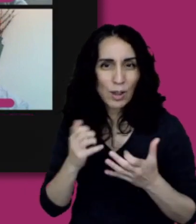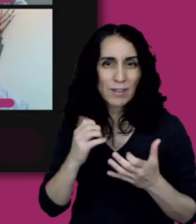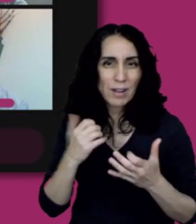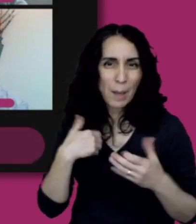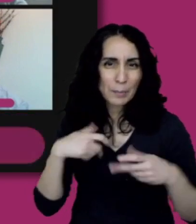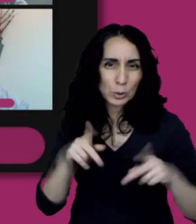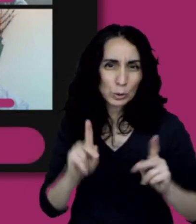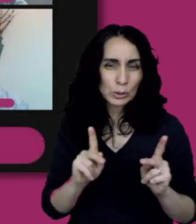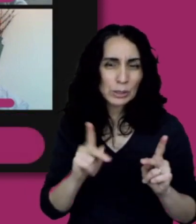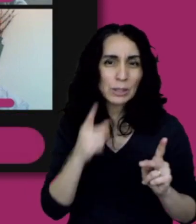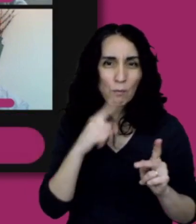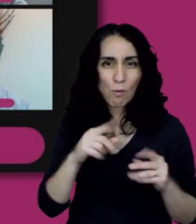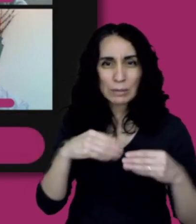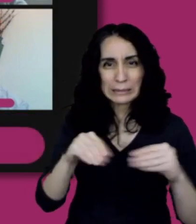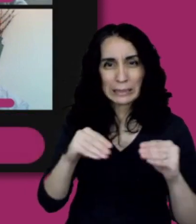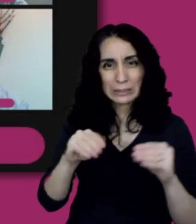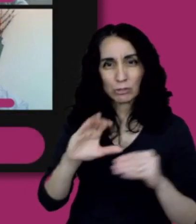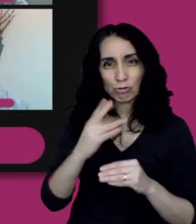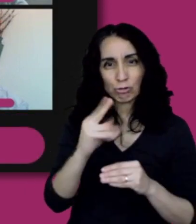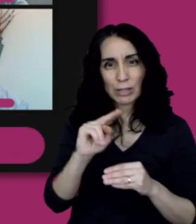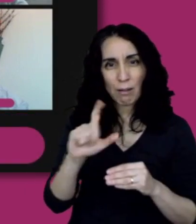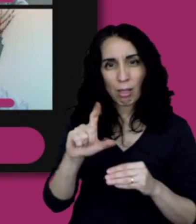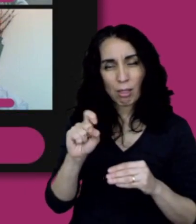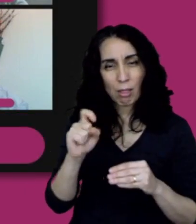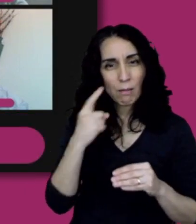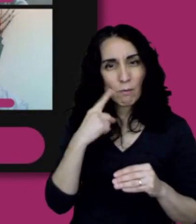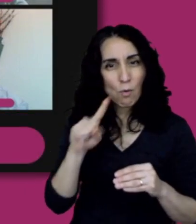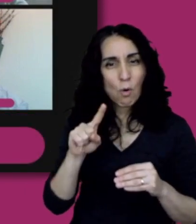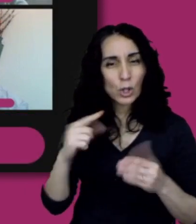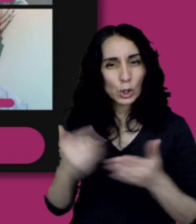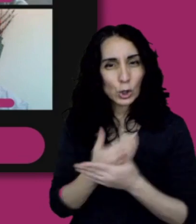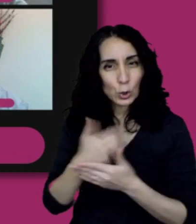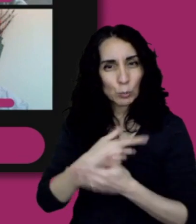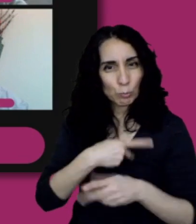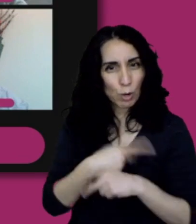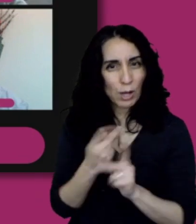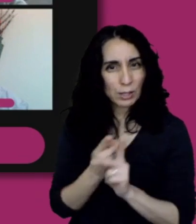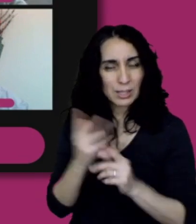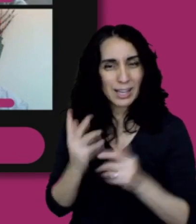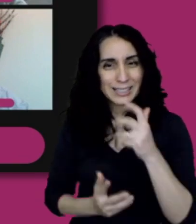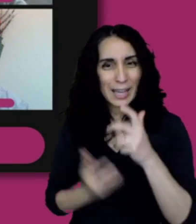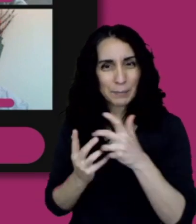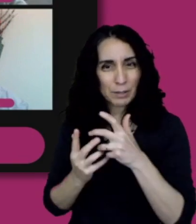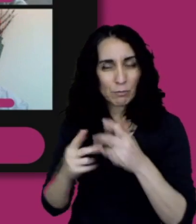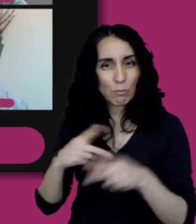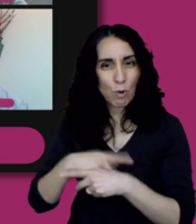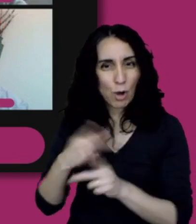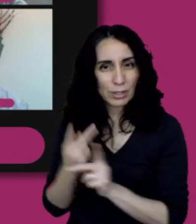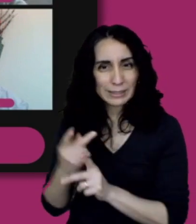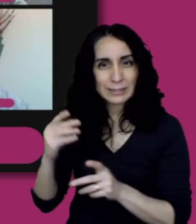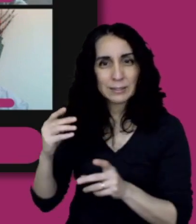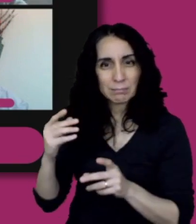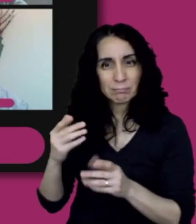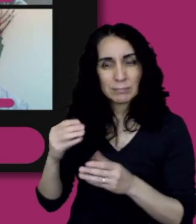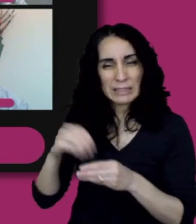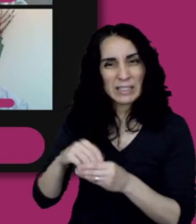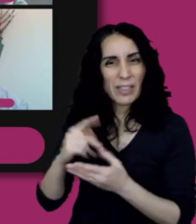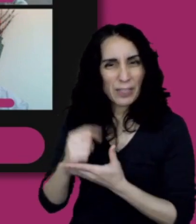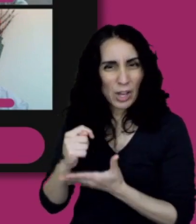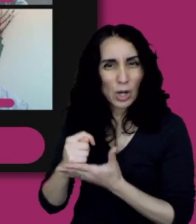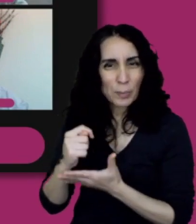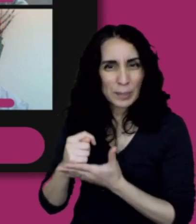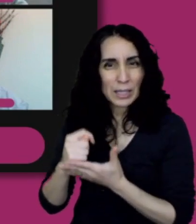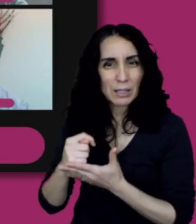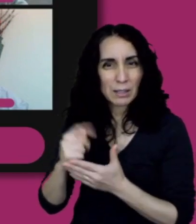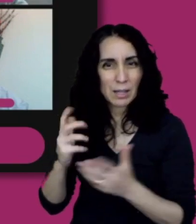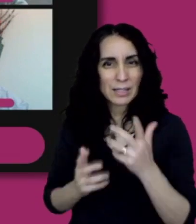outlet, a sales channel for new products, specifically adaptive products within